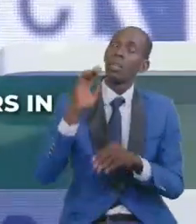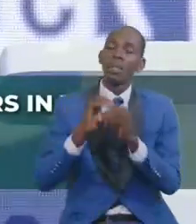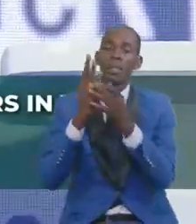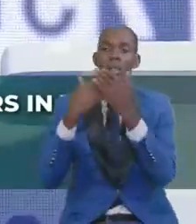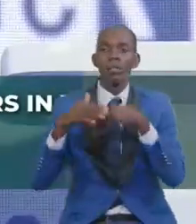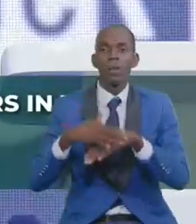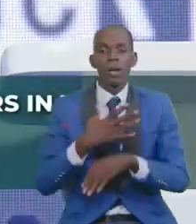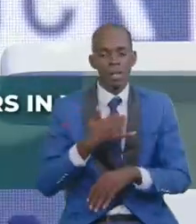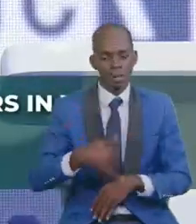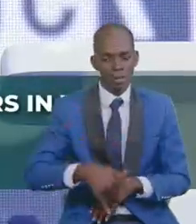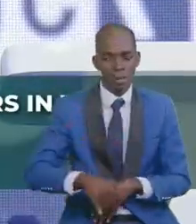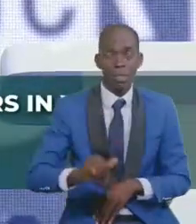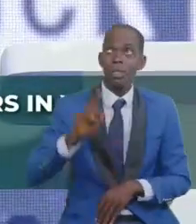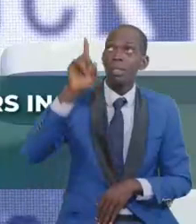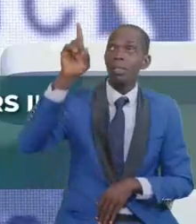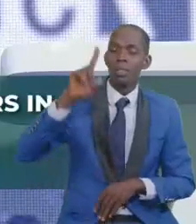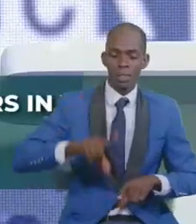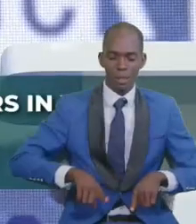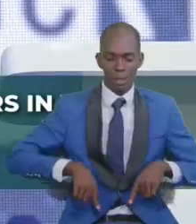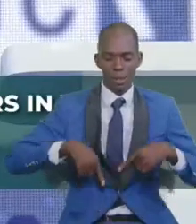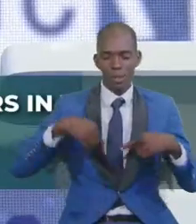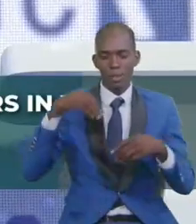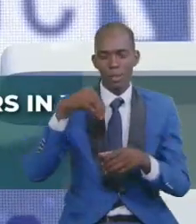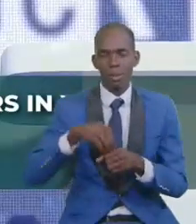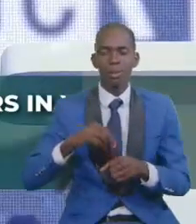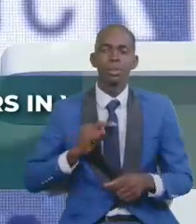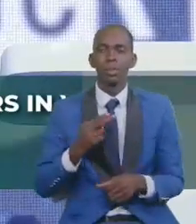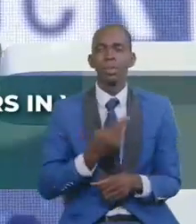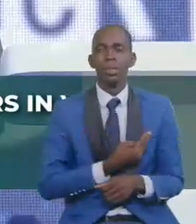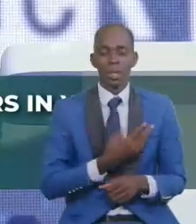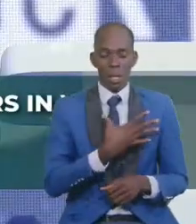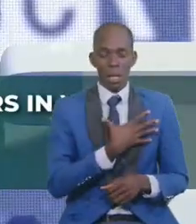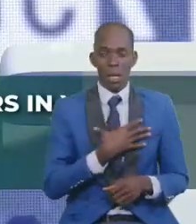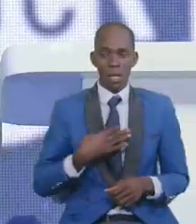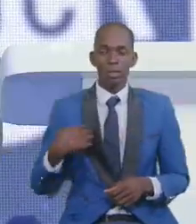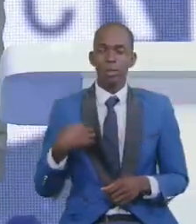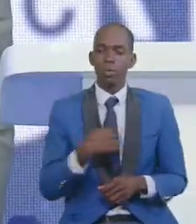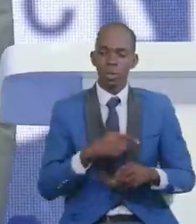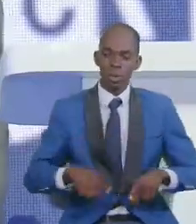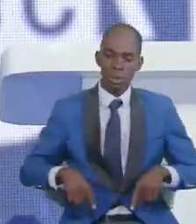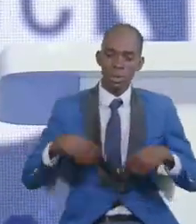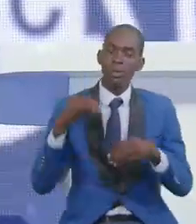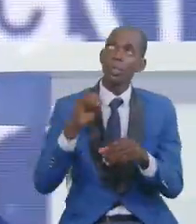And yet he lives in us. And we live in him.